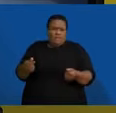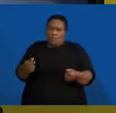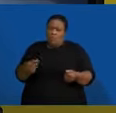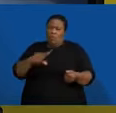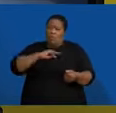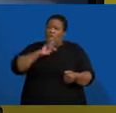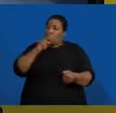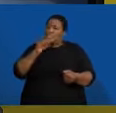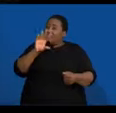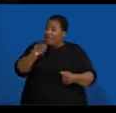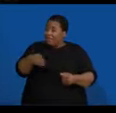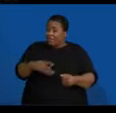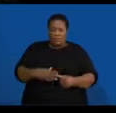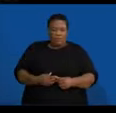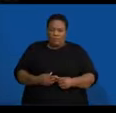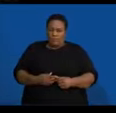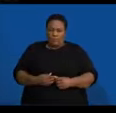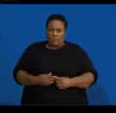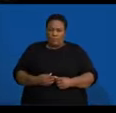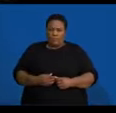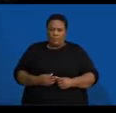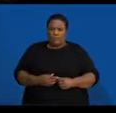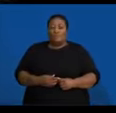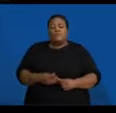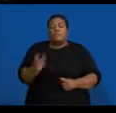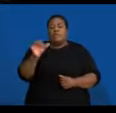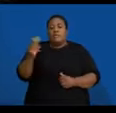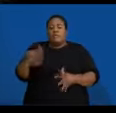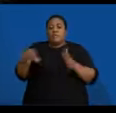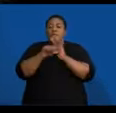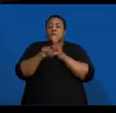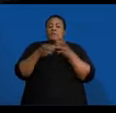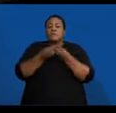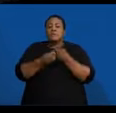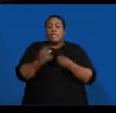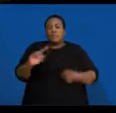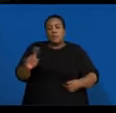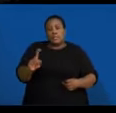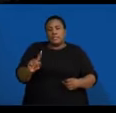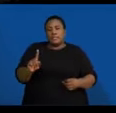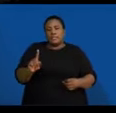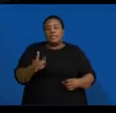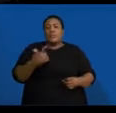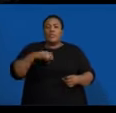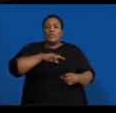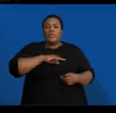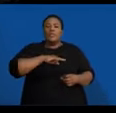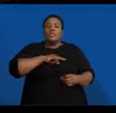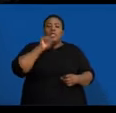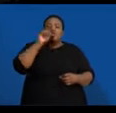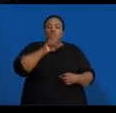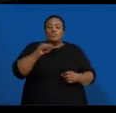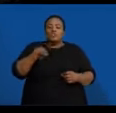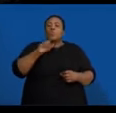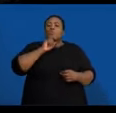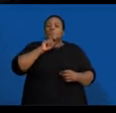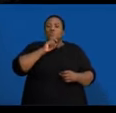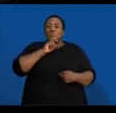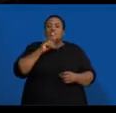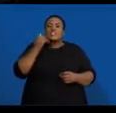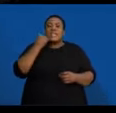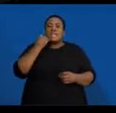want you to do there. And then the other important thing is we only use the ratios if we are given